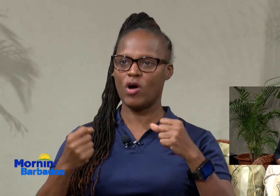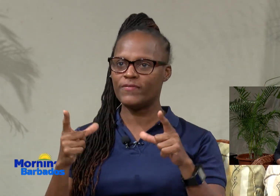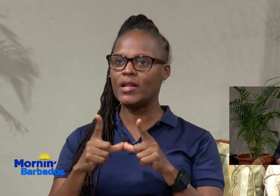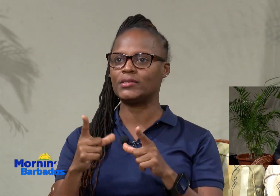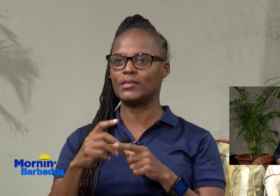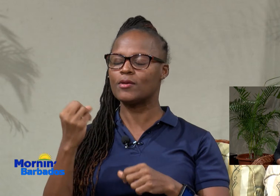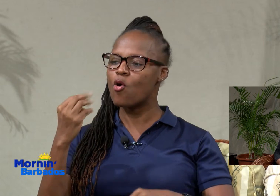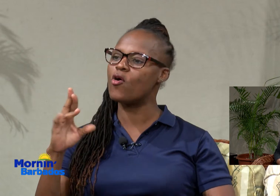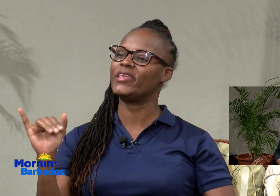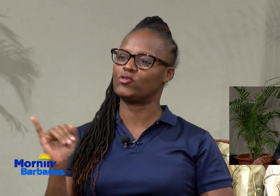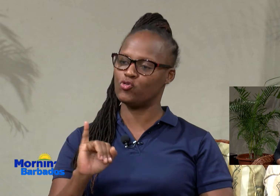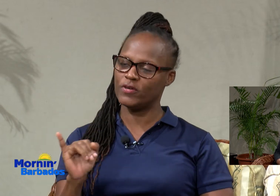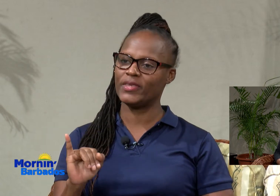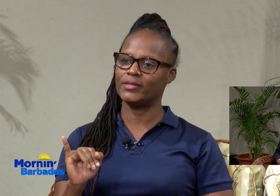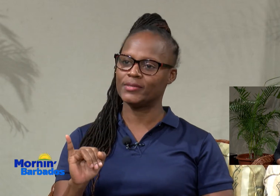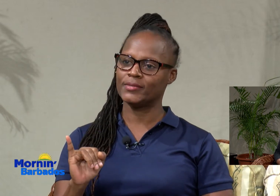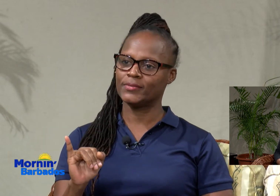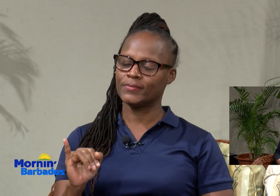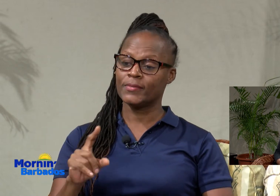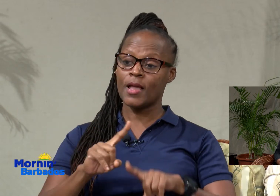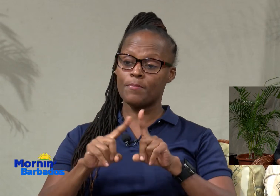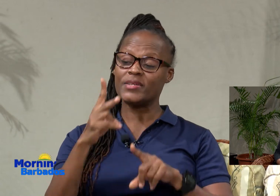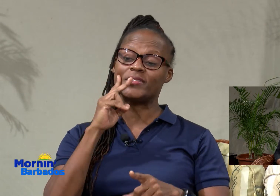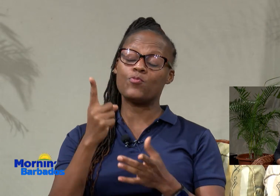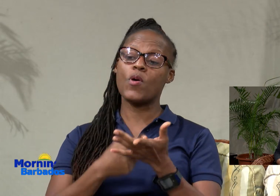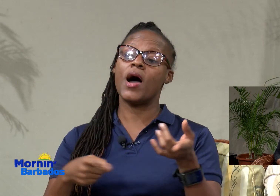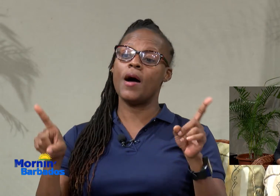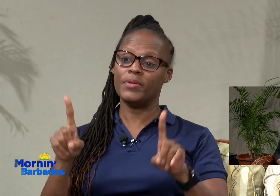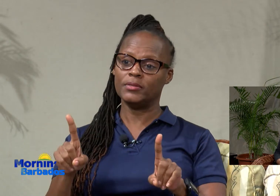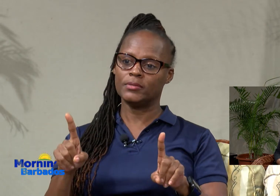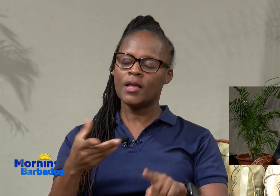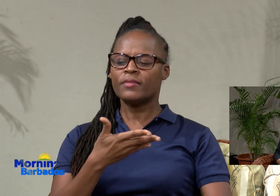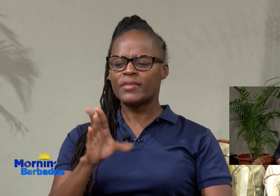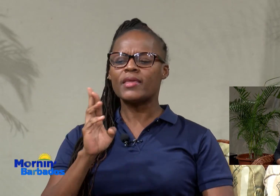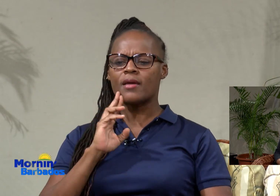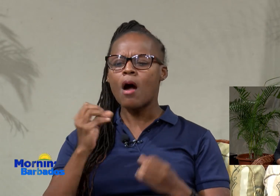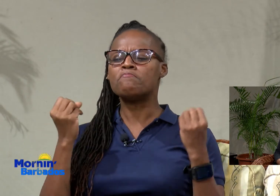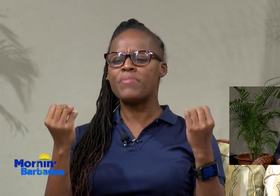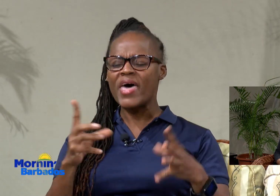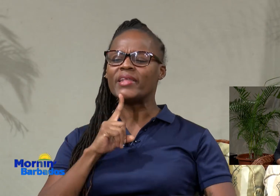They refuse to give us driving licenses and insurance. There